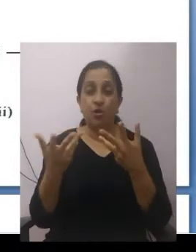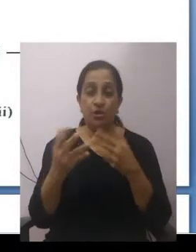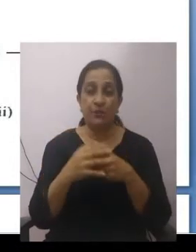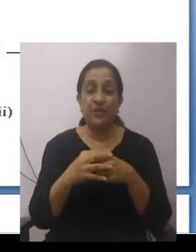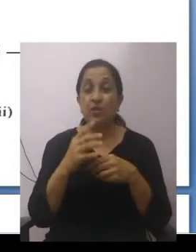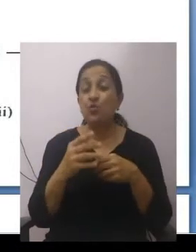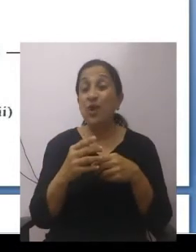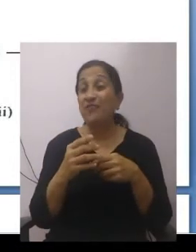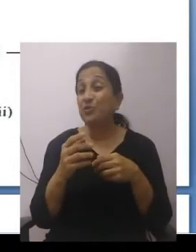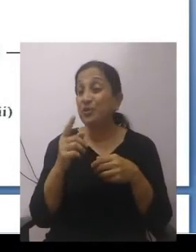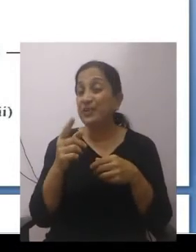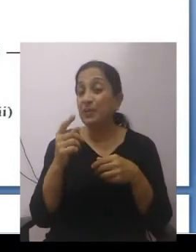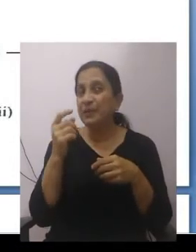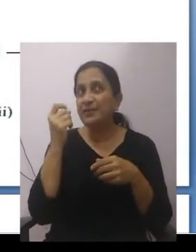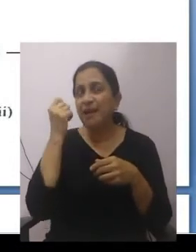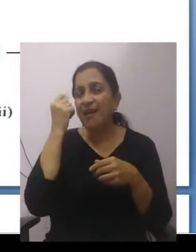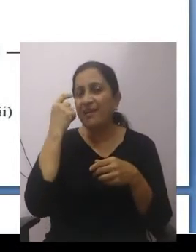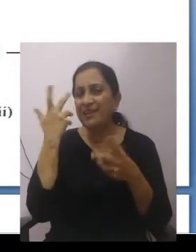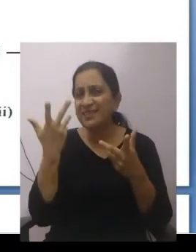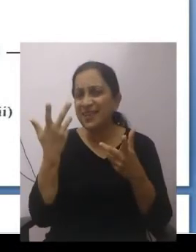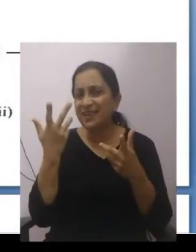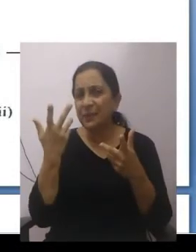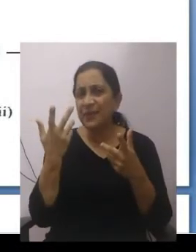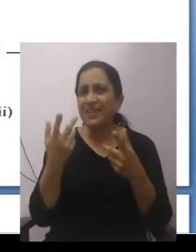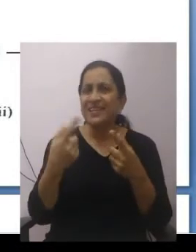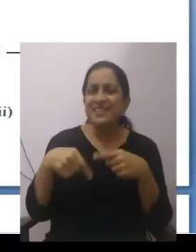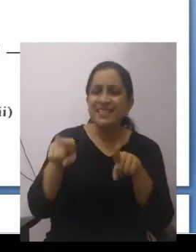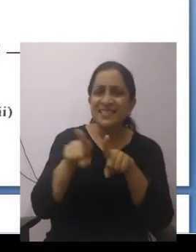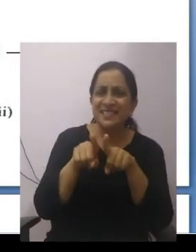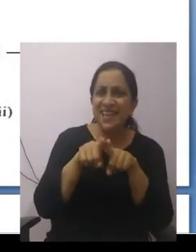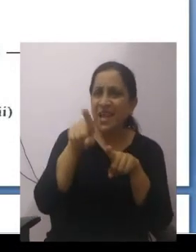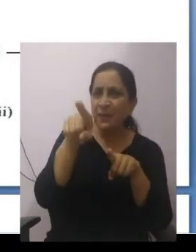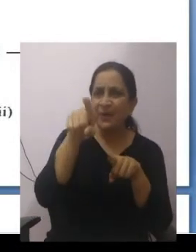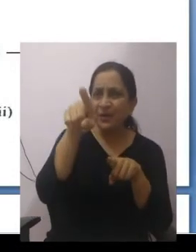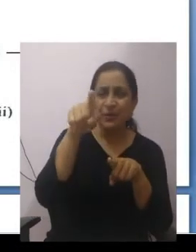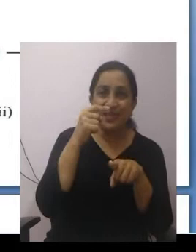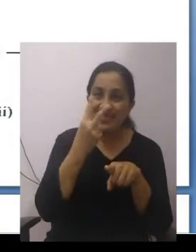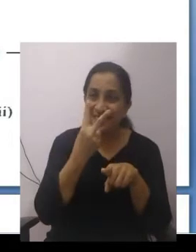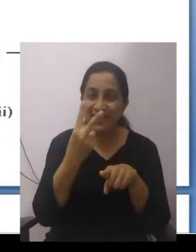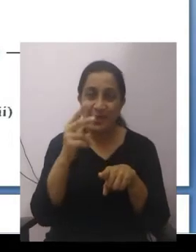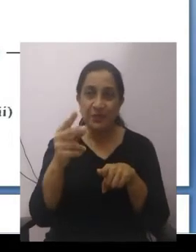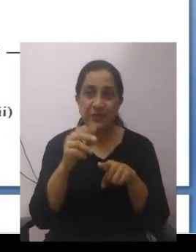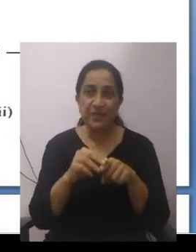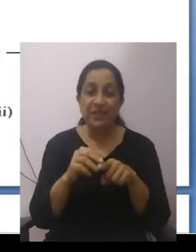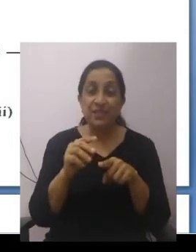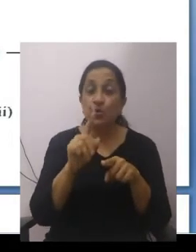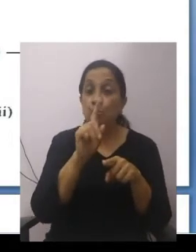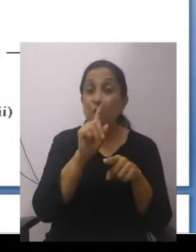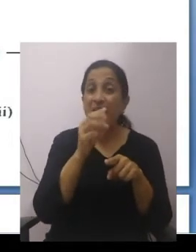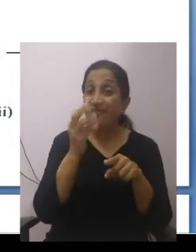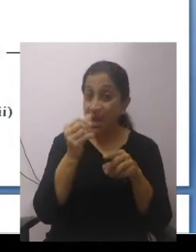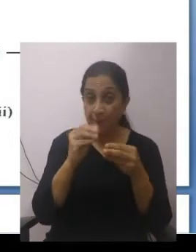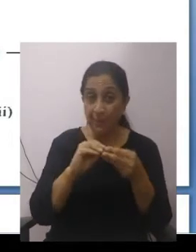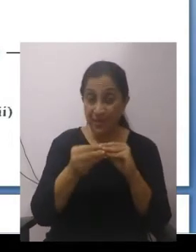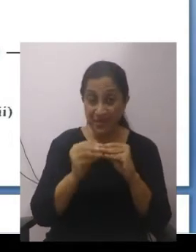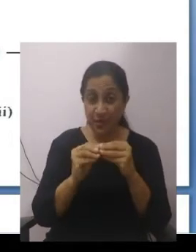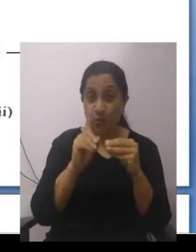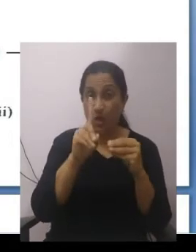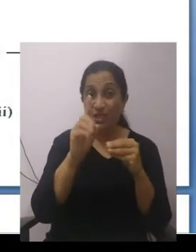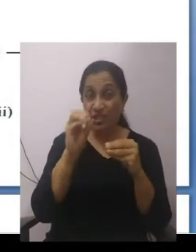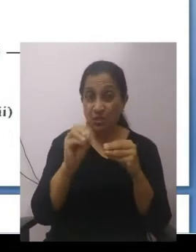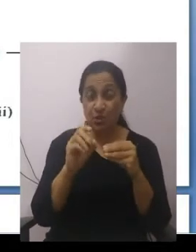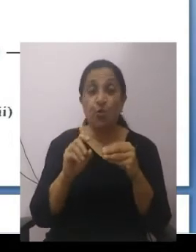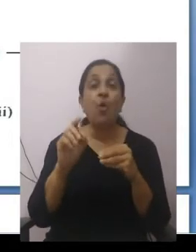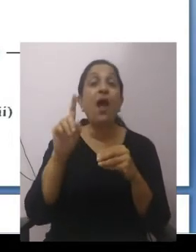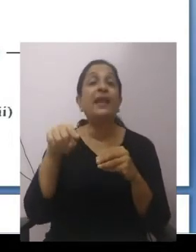guesswork. The same concept applies here. Here it was coefficient of this. Here the numbers are given. So obviously,